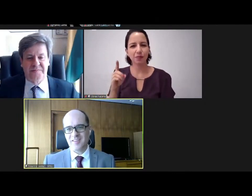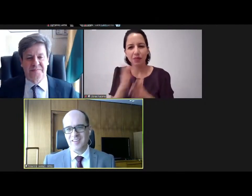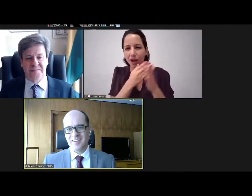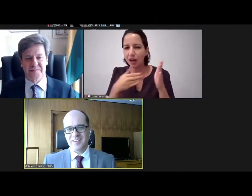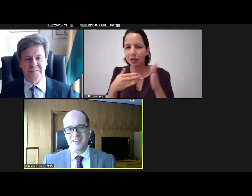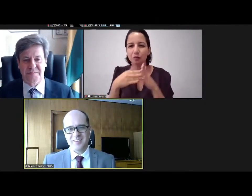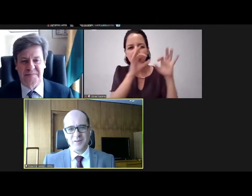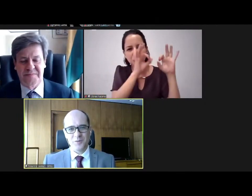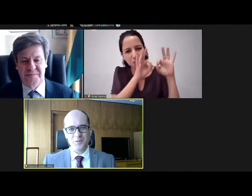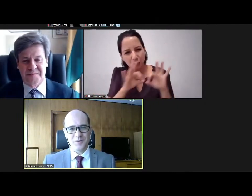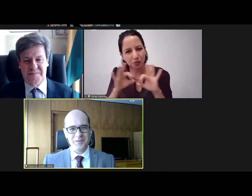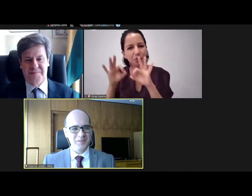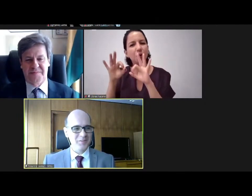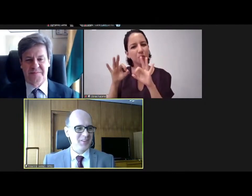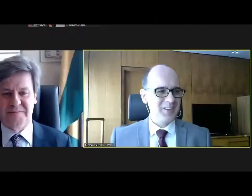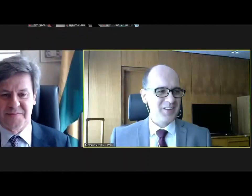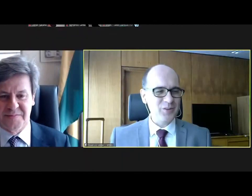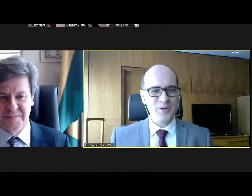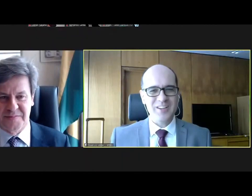Paulo.